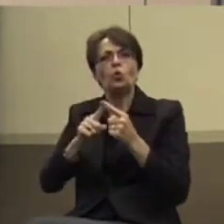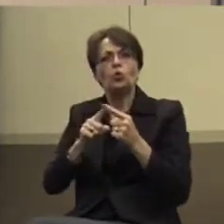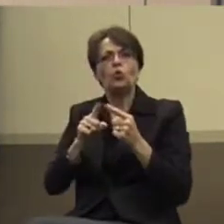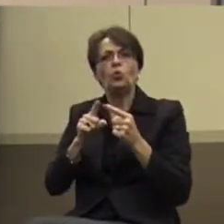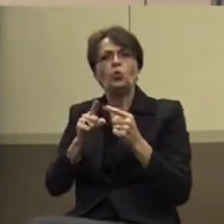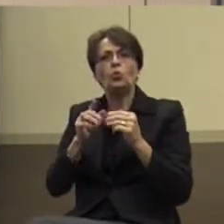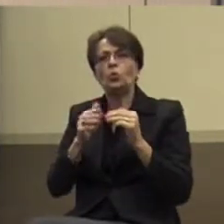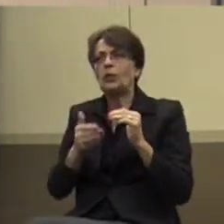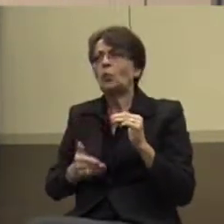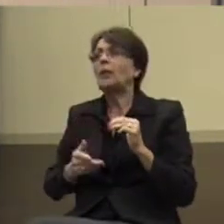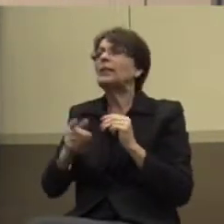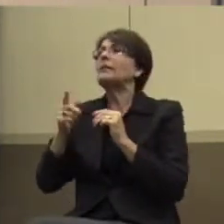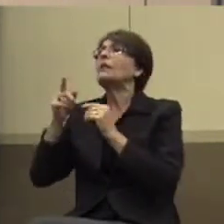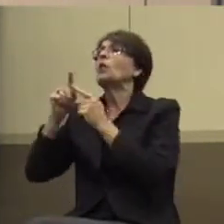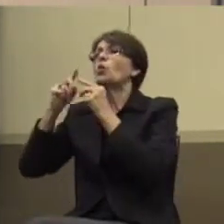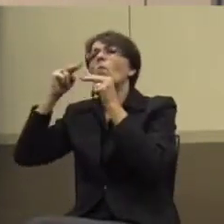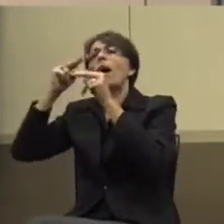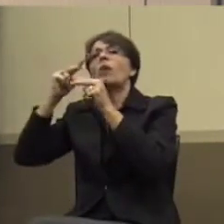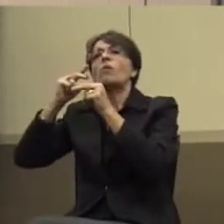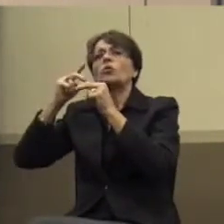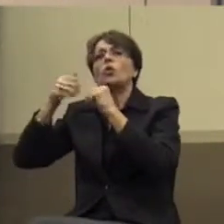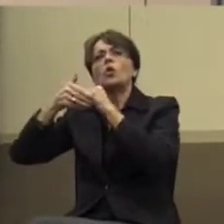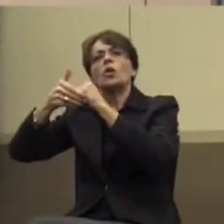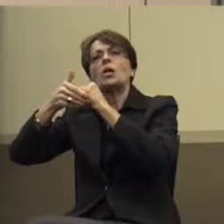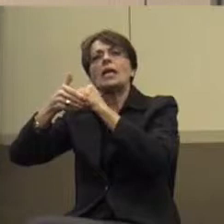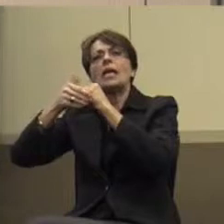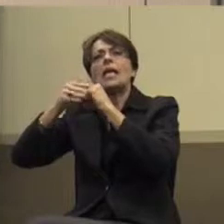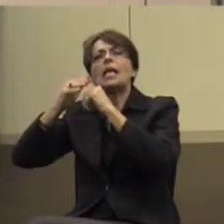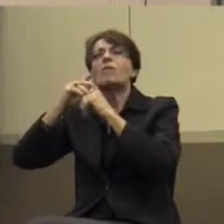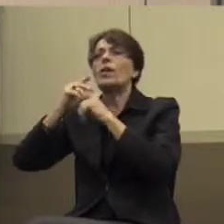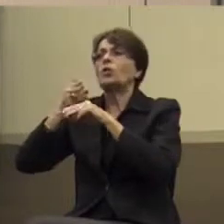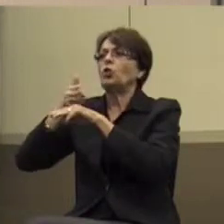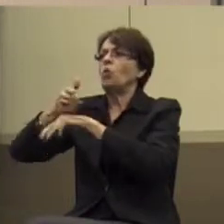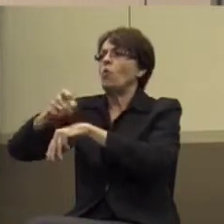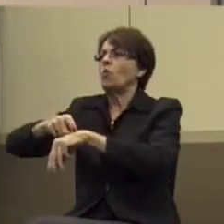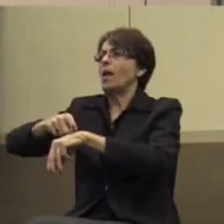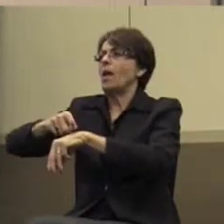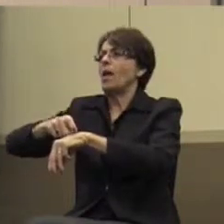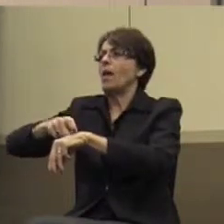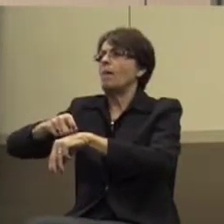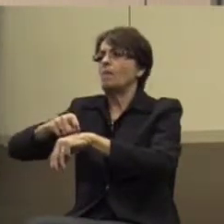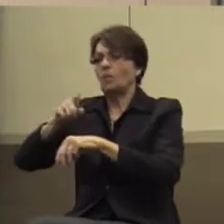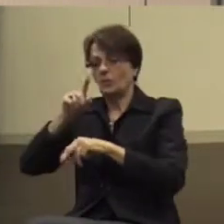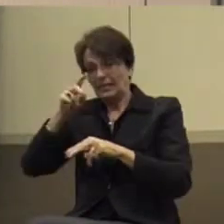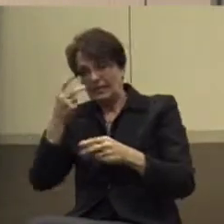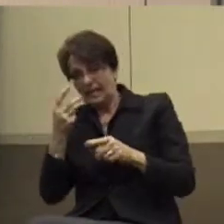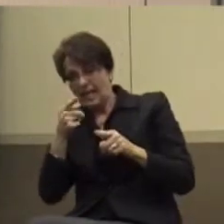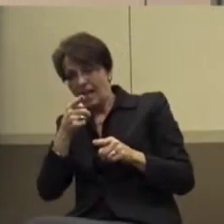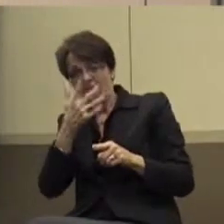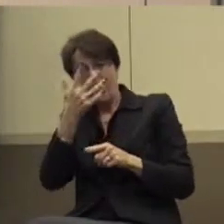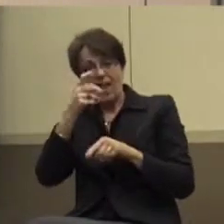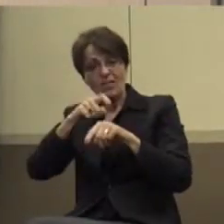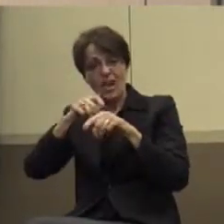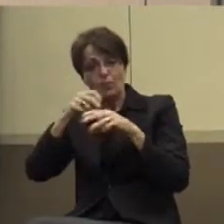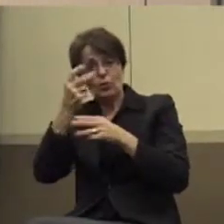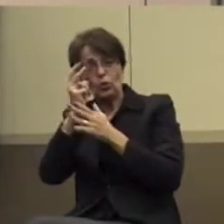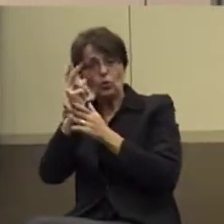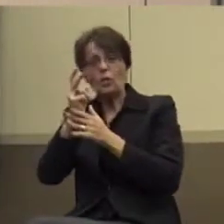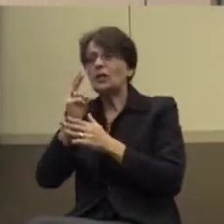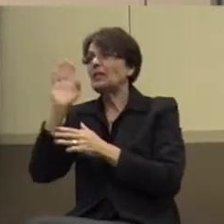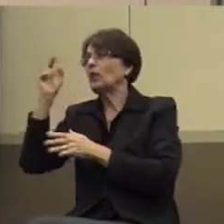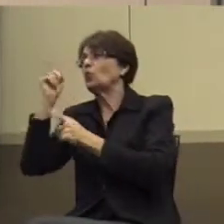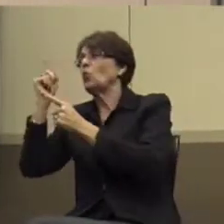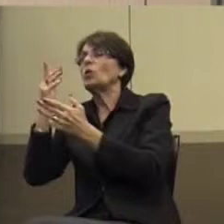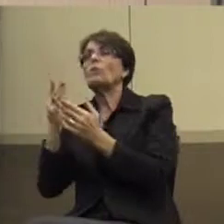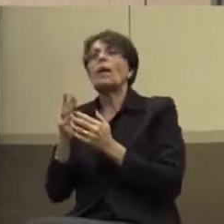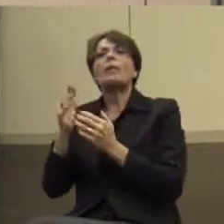can I, if a kid's doing it 5 times in 2 minutes, then we own a goal of like only like 1 or 2 times during that 2 minutes. And then you can